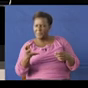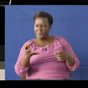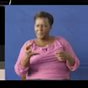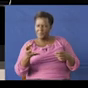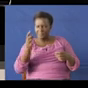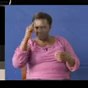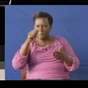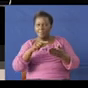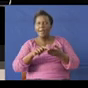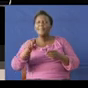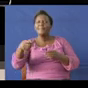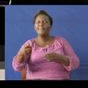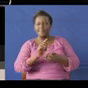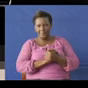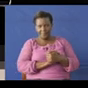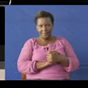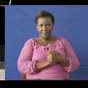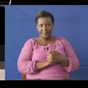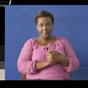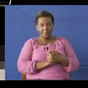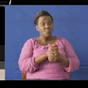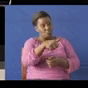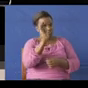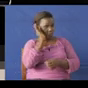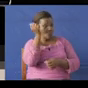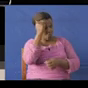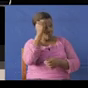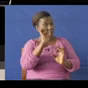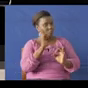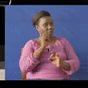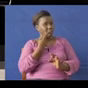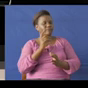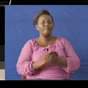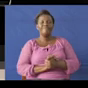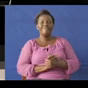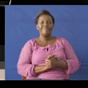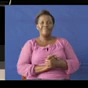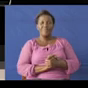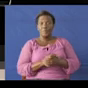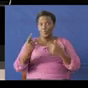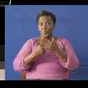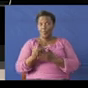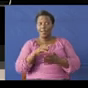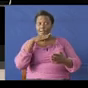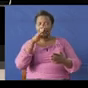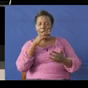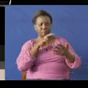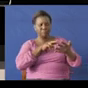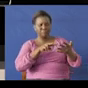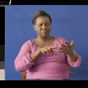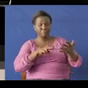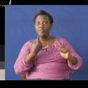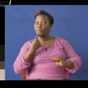Question 1 is, what is pollution? Do you remember the answer? So, according